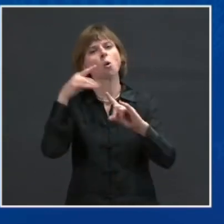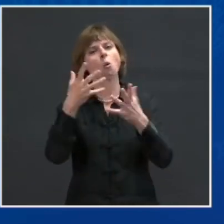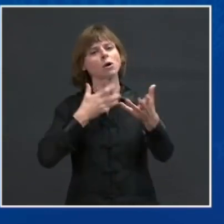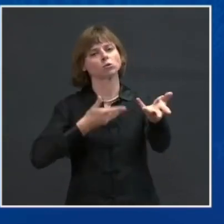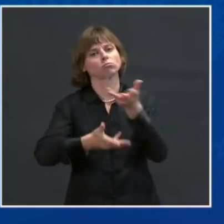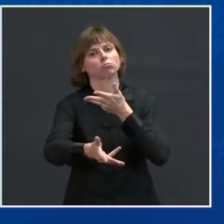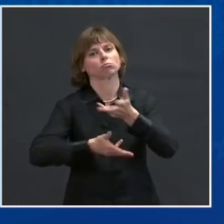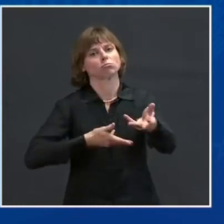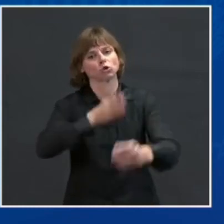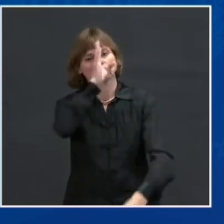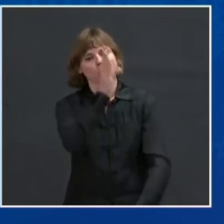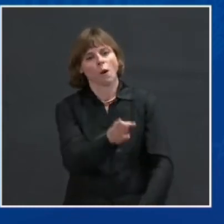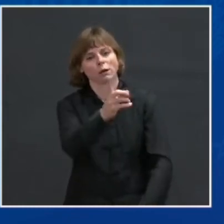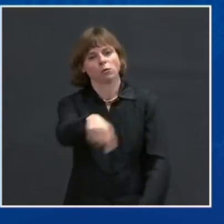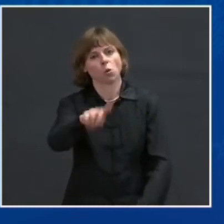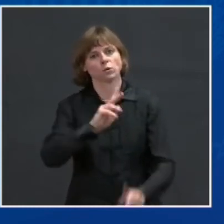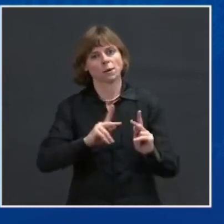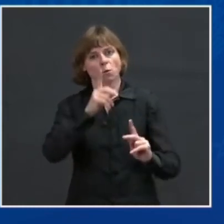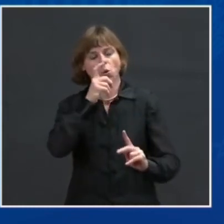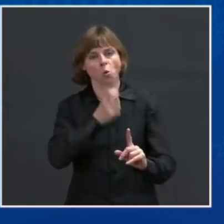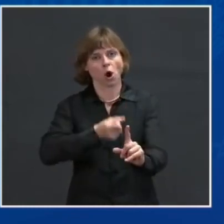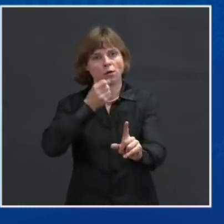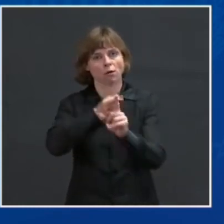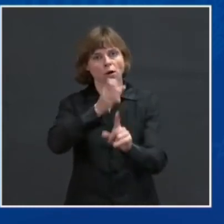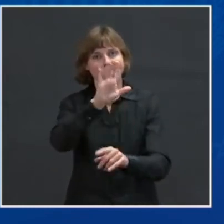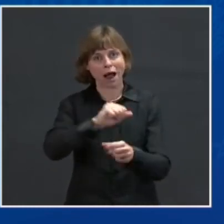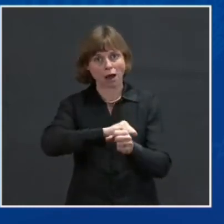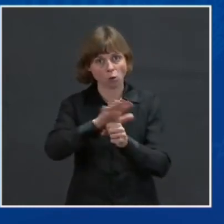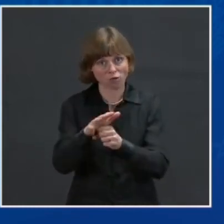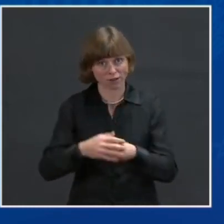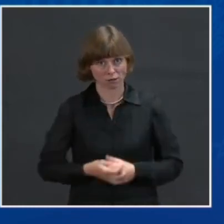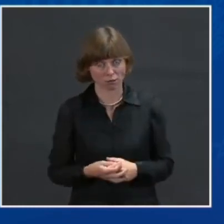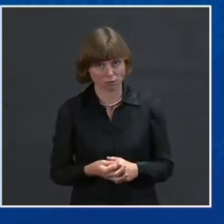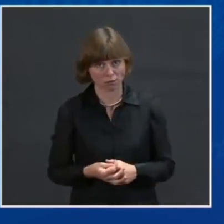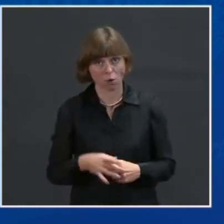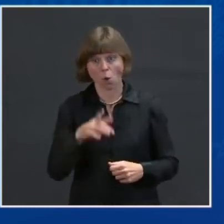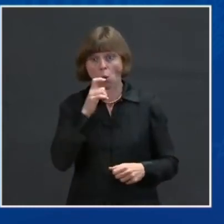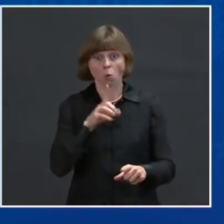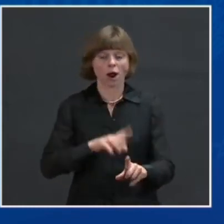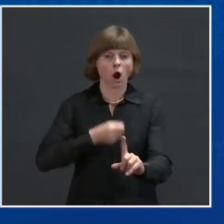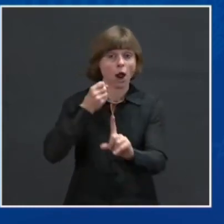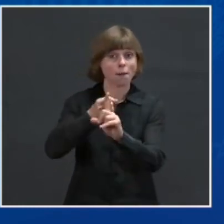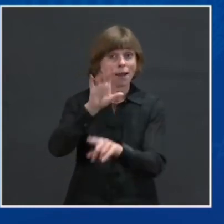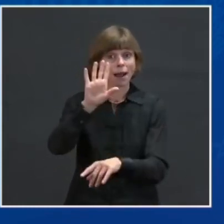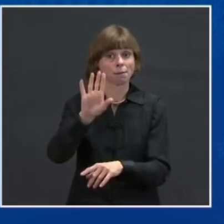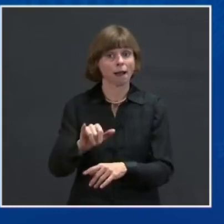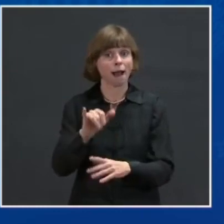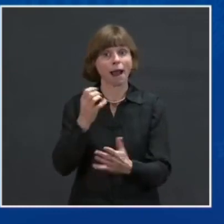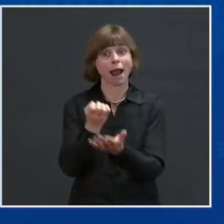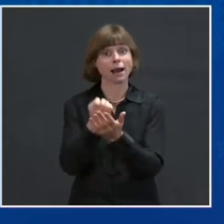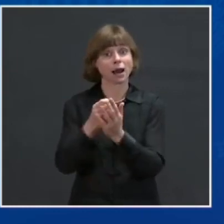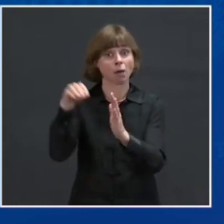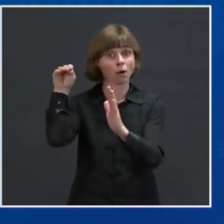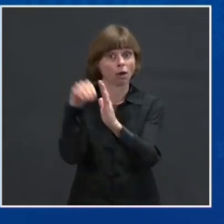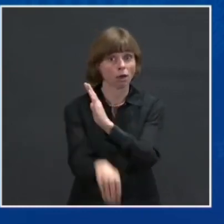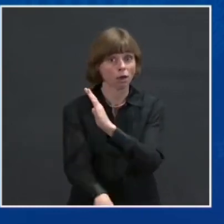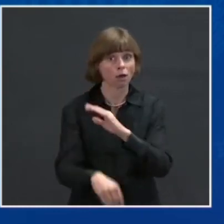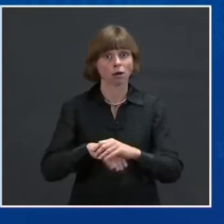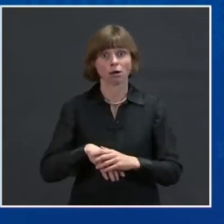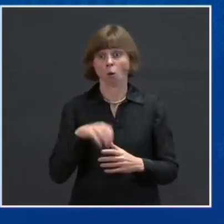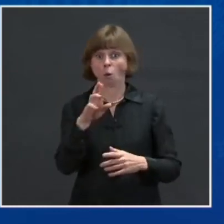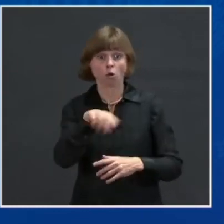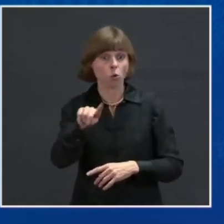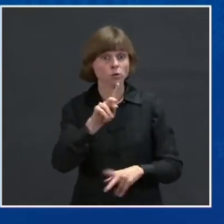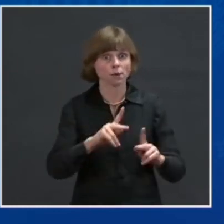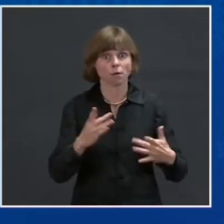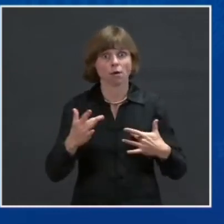with the people who are impacted by the pandemic, who are impacted by the economic downturn, who are worried about whether they're going to get a